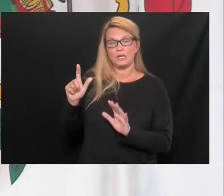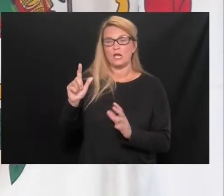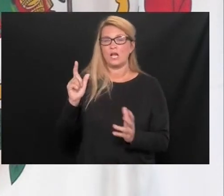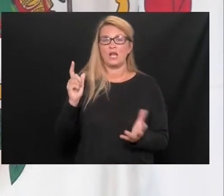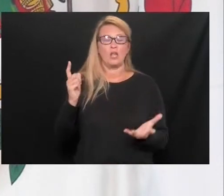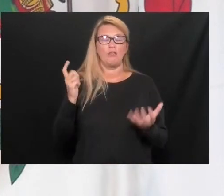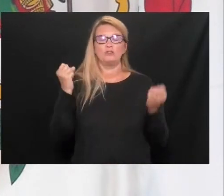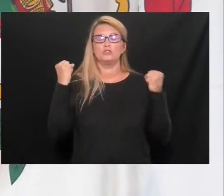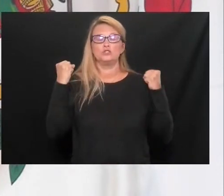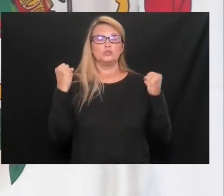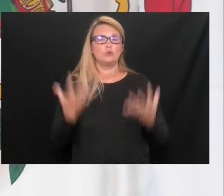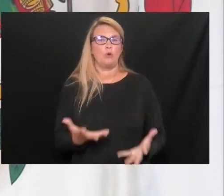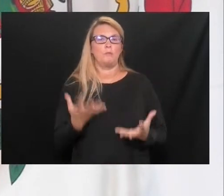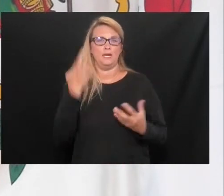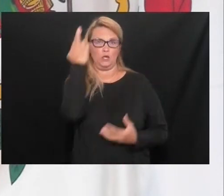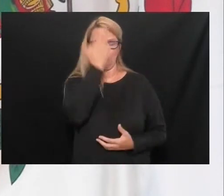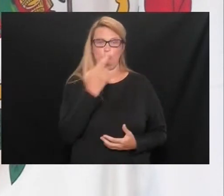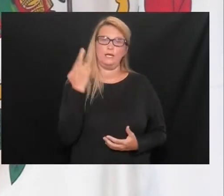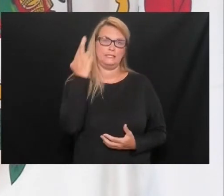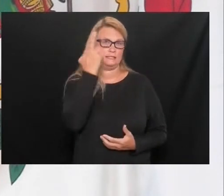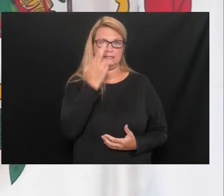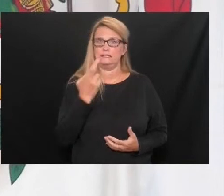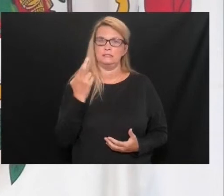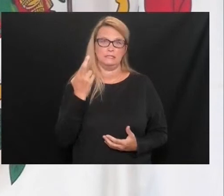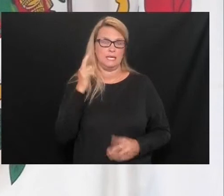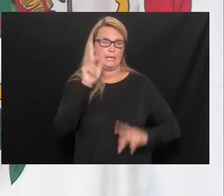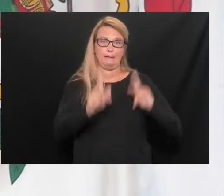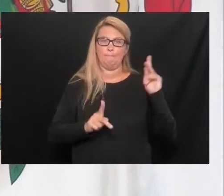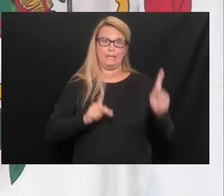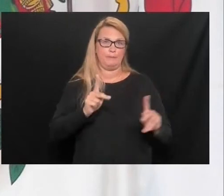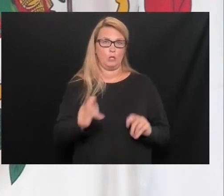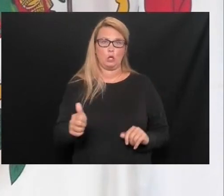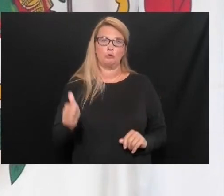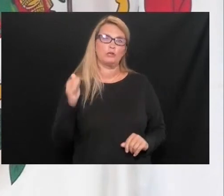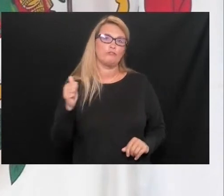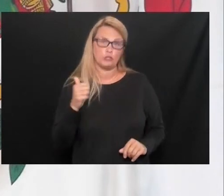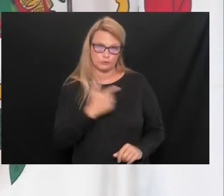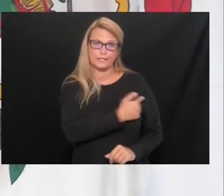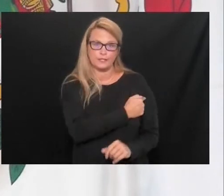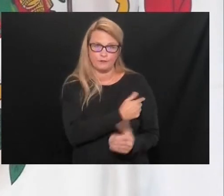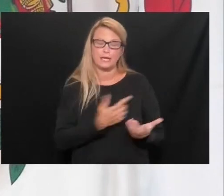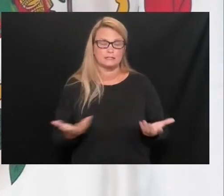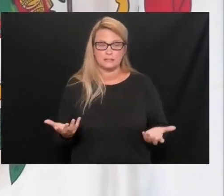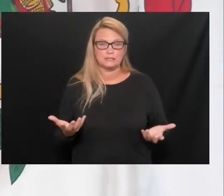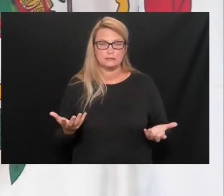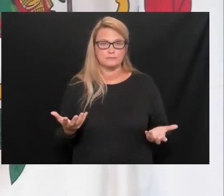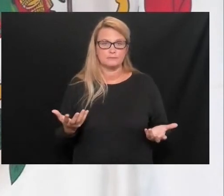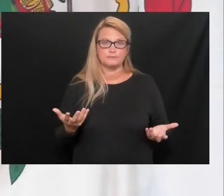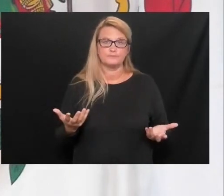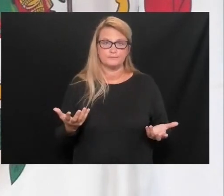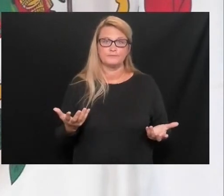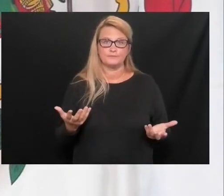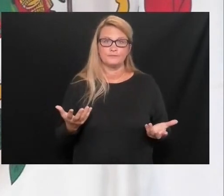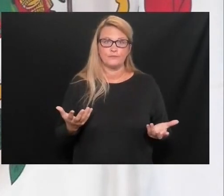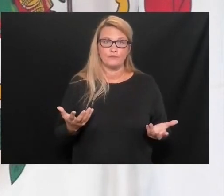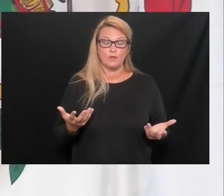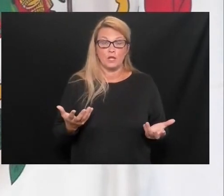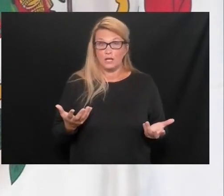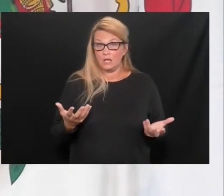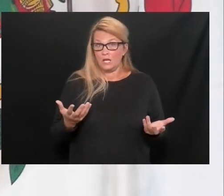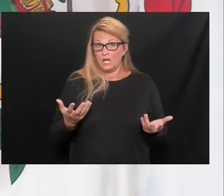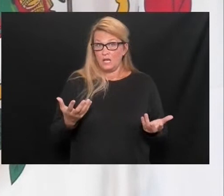1,000 reasons why somebody out there is opting out not to get vaccinated. Is there